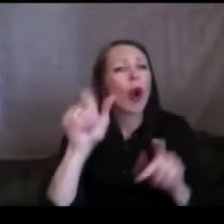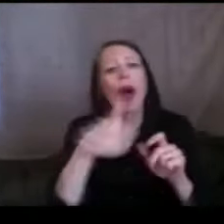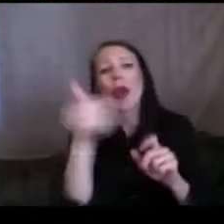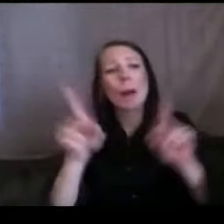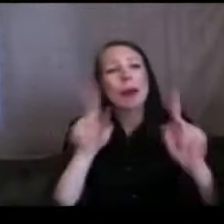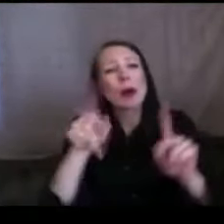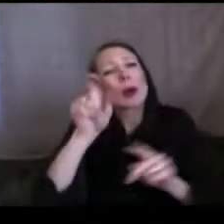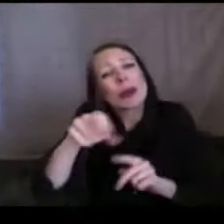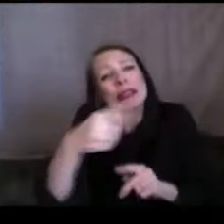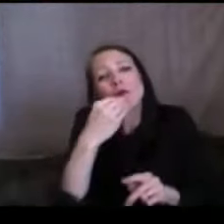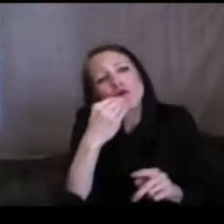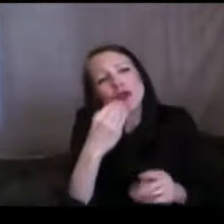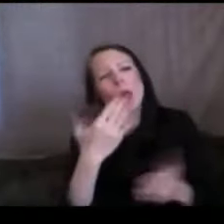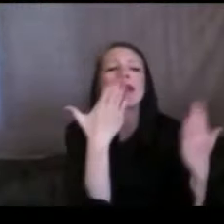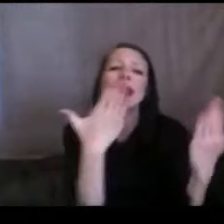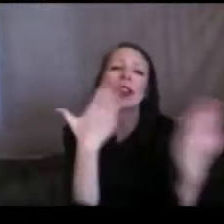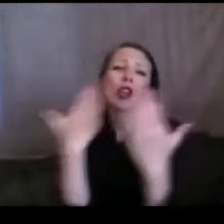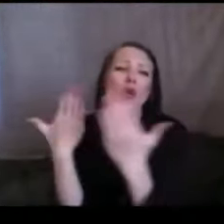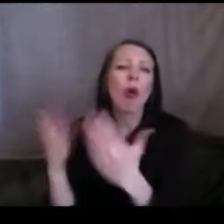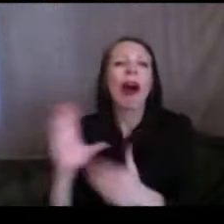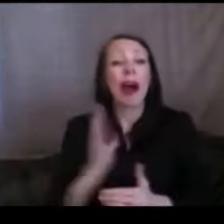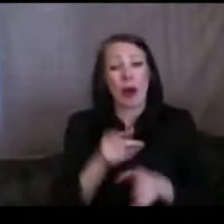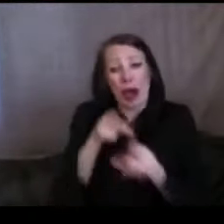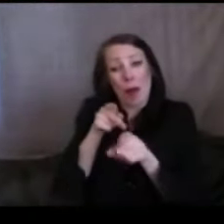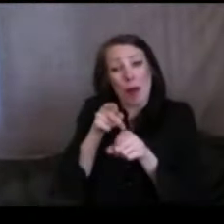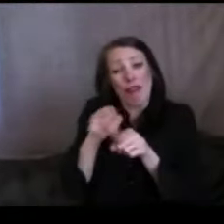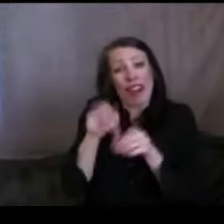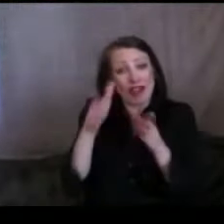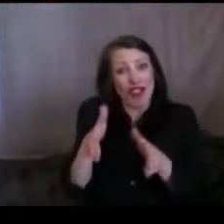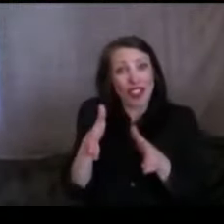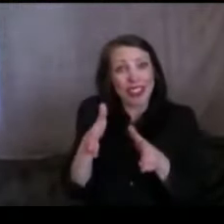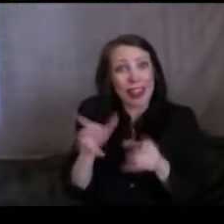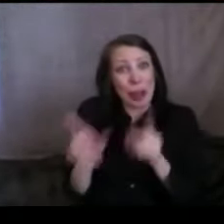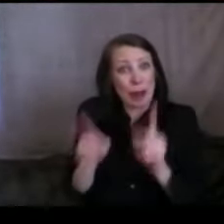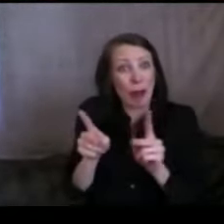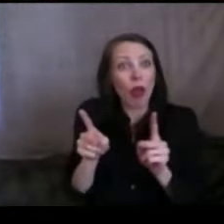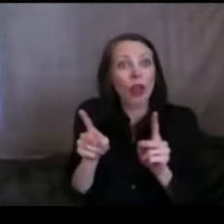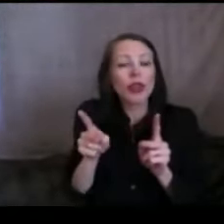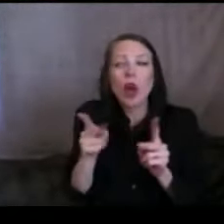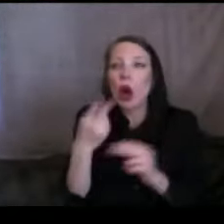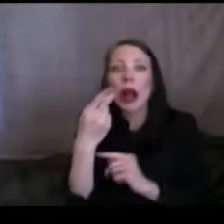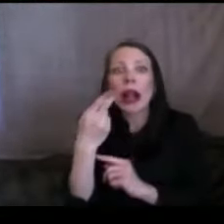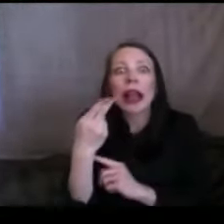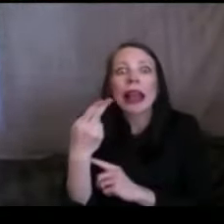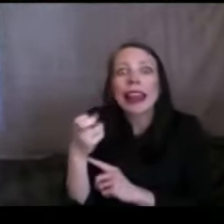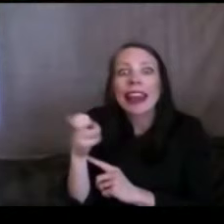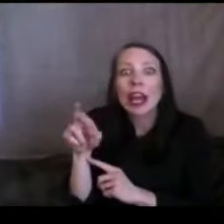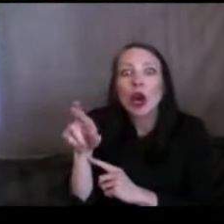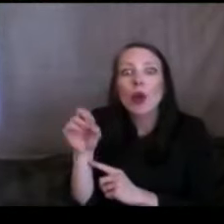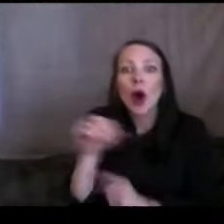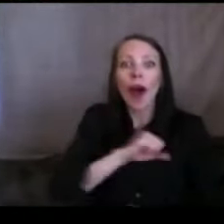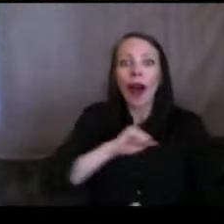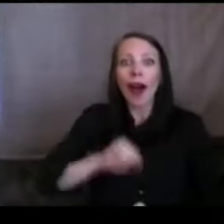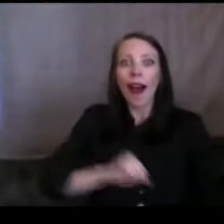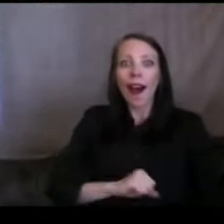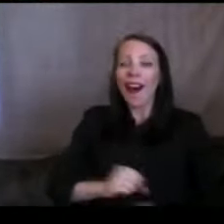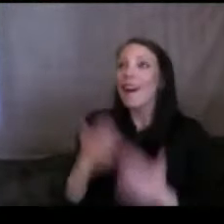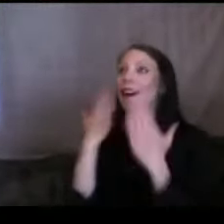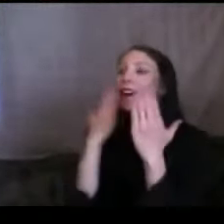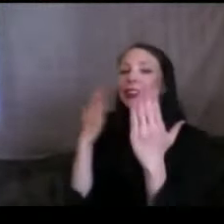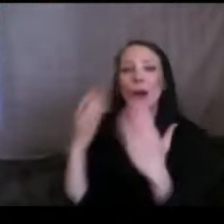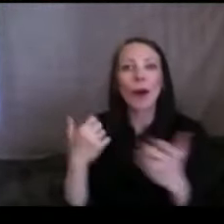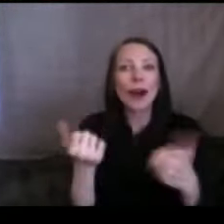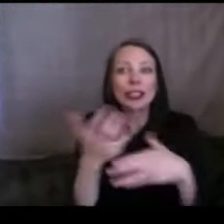this pandemic. Our plant professionals are heroes in so many ways. Now with that, I'm really excited to be here today to